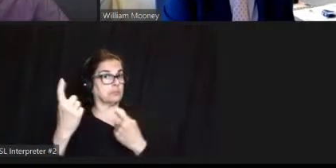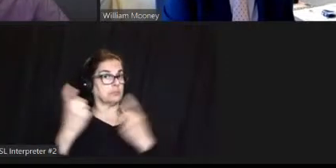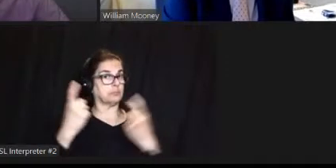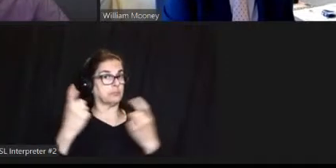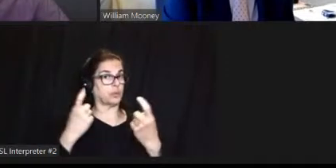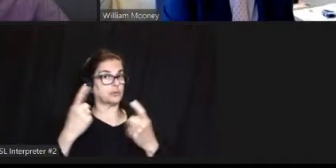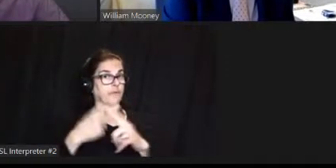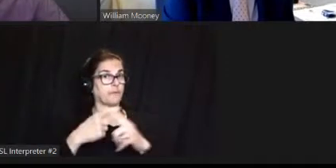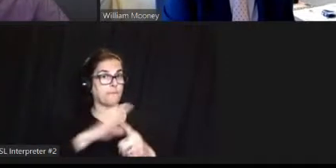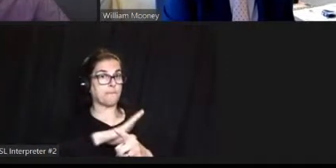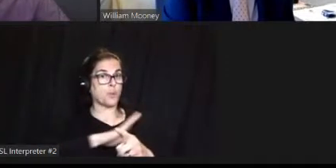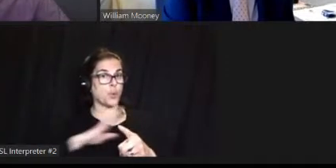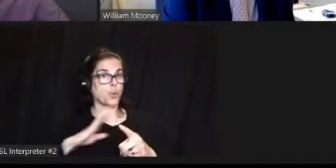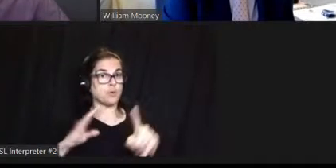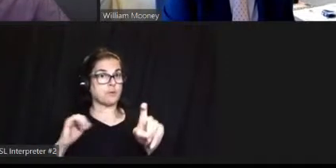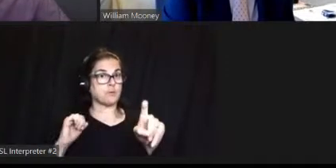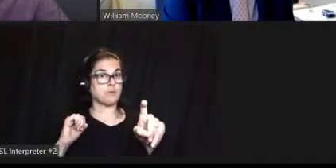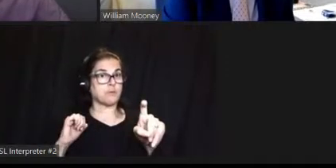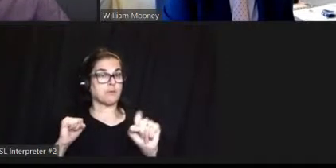board?